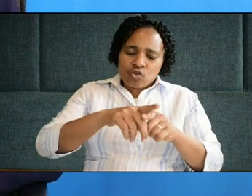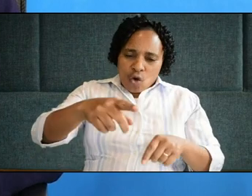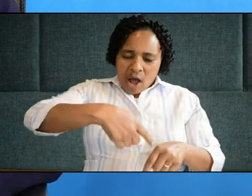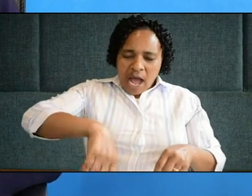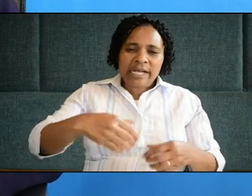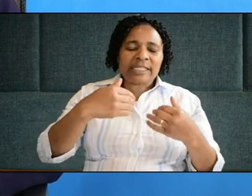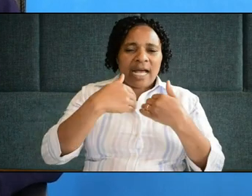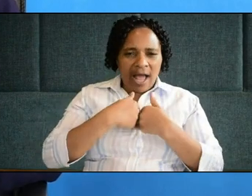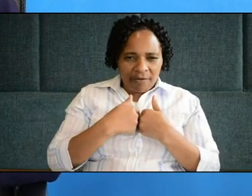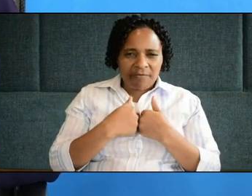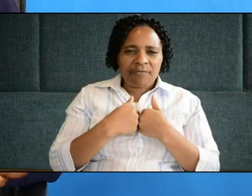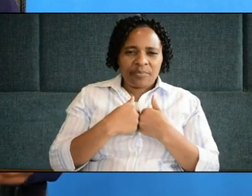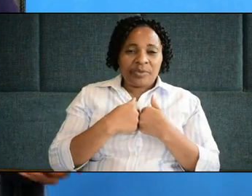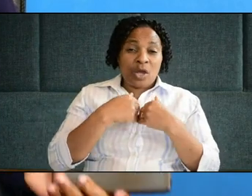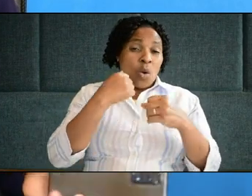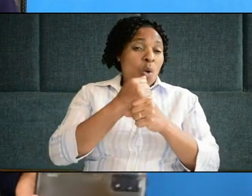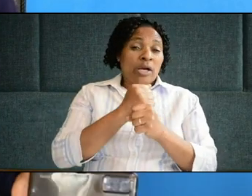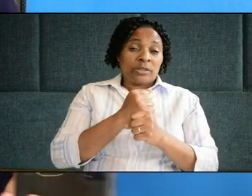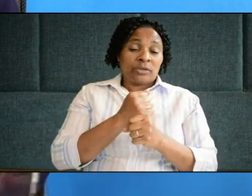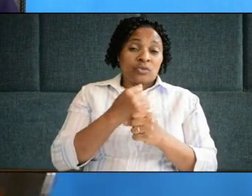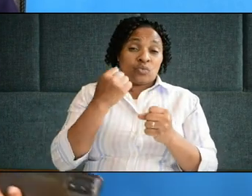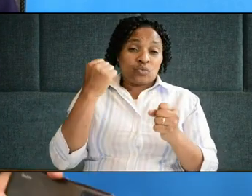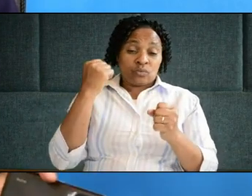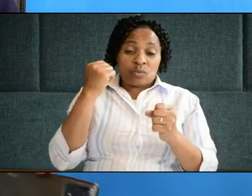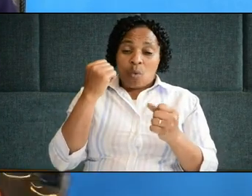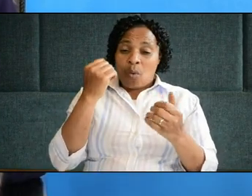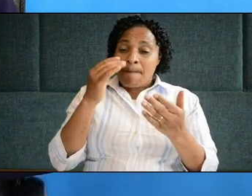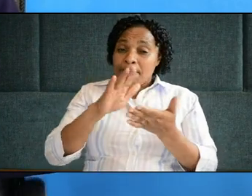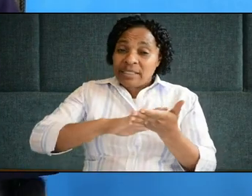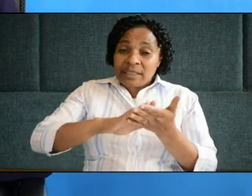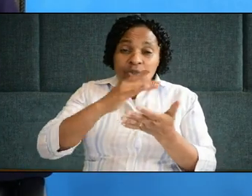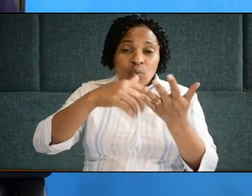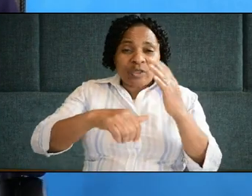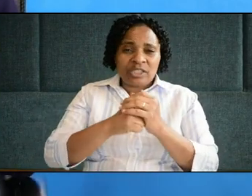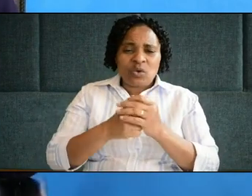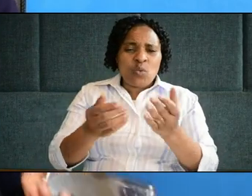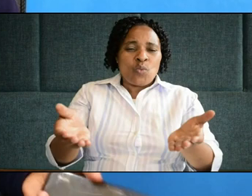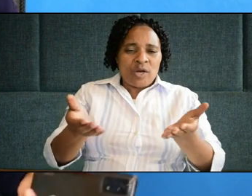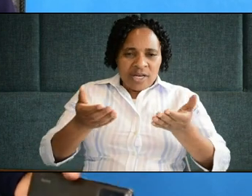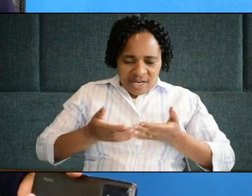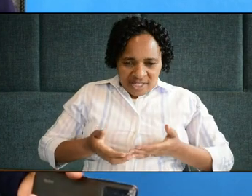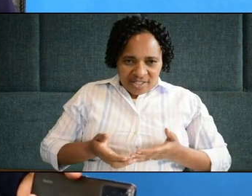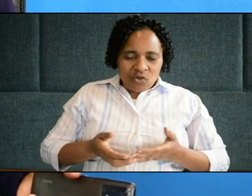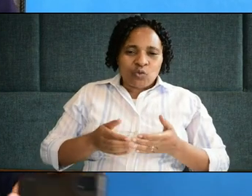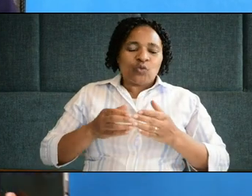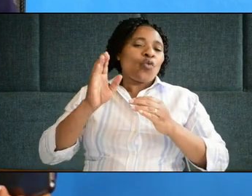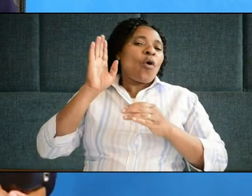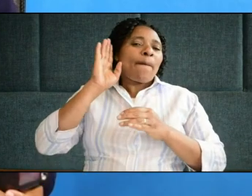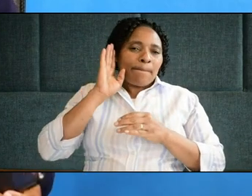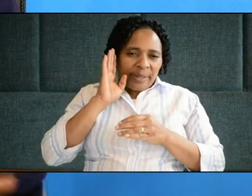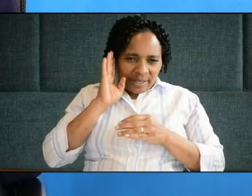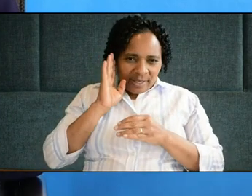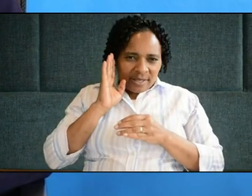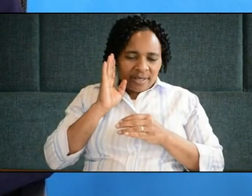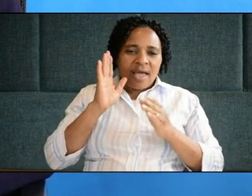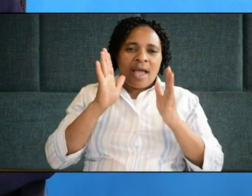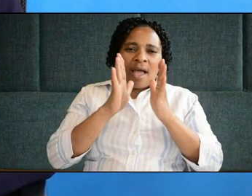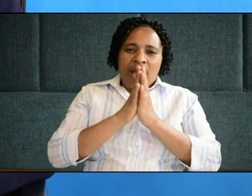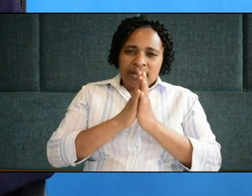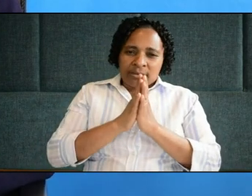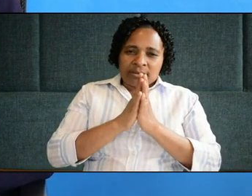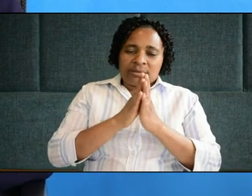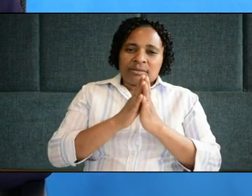role to play. And what that means is basically we need to cooperate with